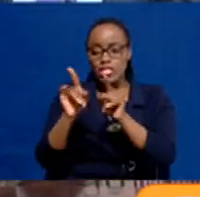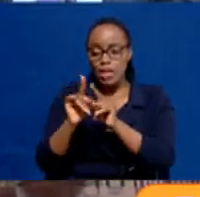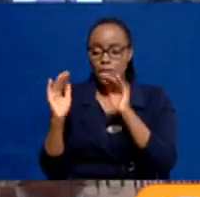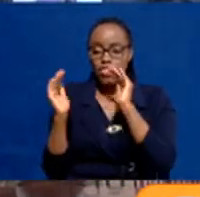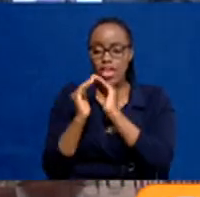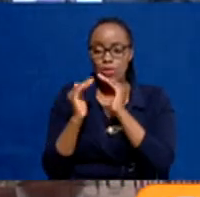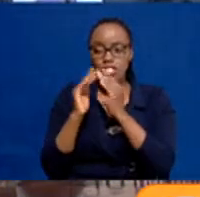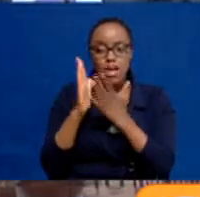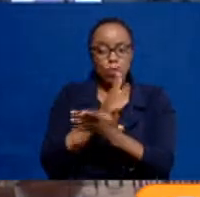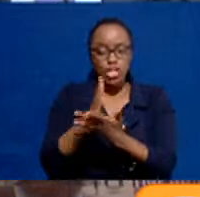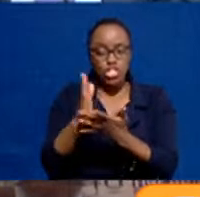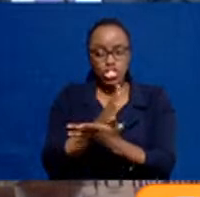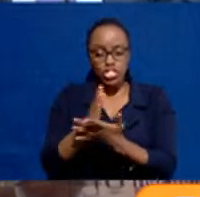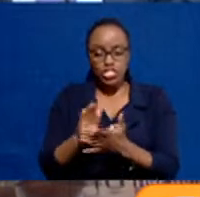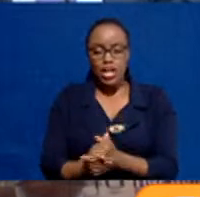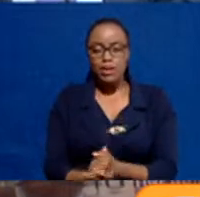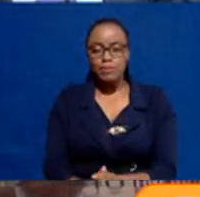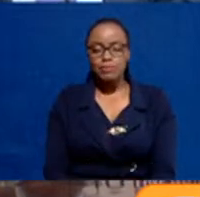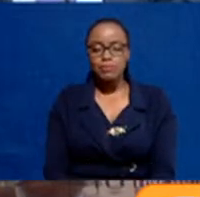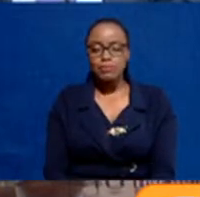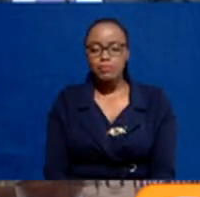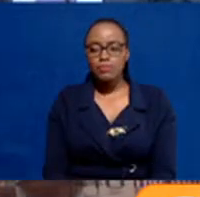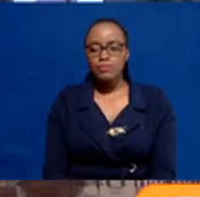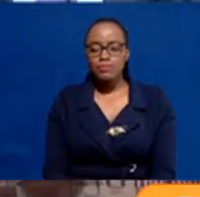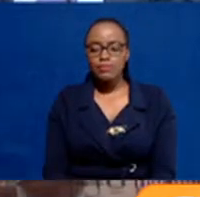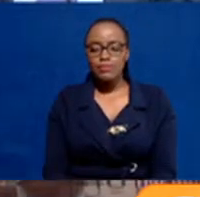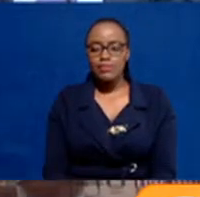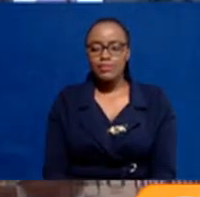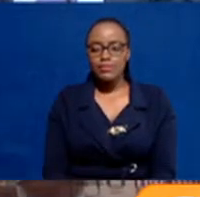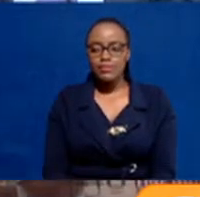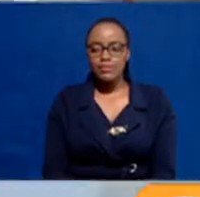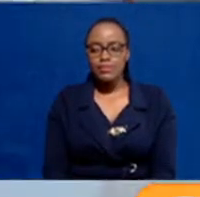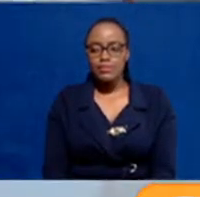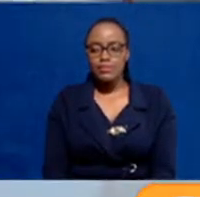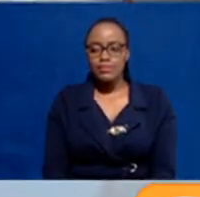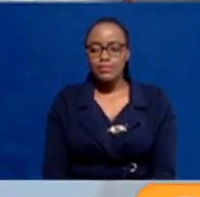equitable share. Stephen Letos, Citizen TV. All right, Letos.